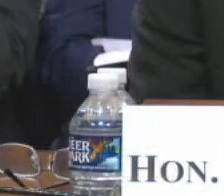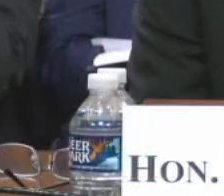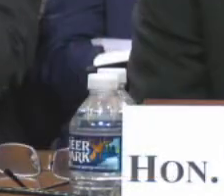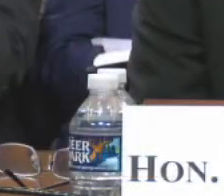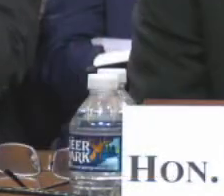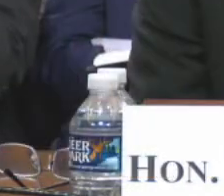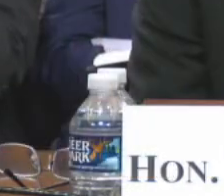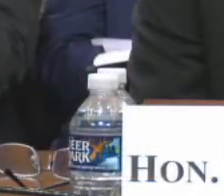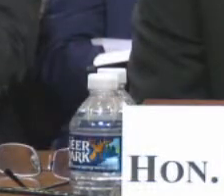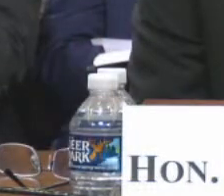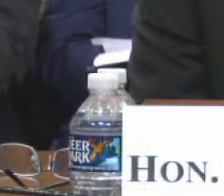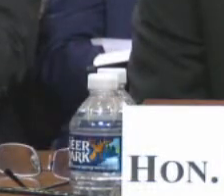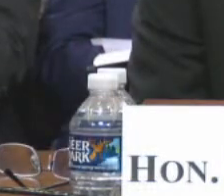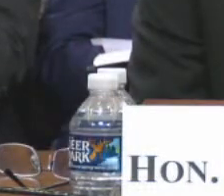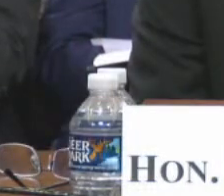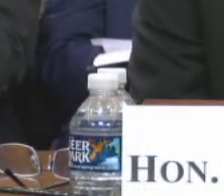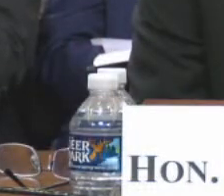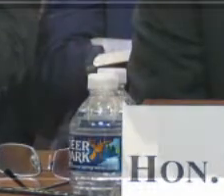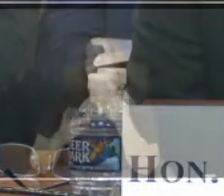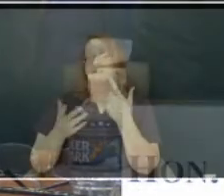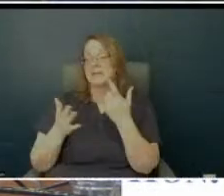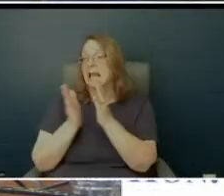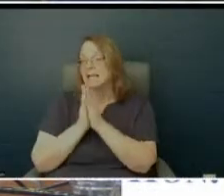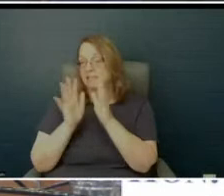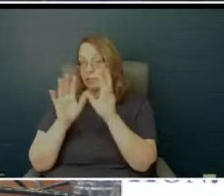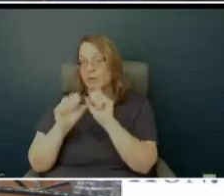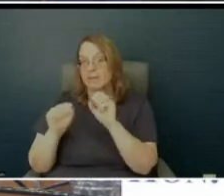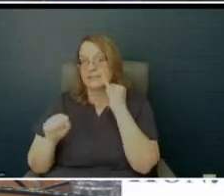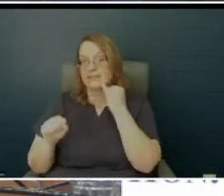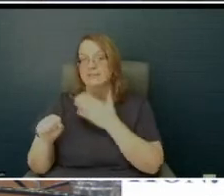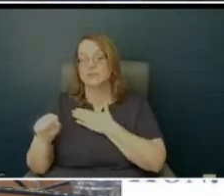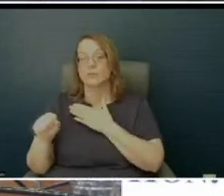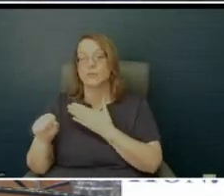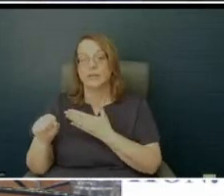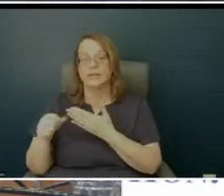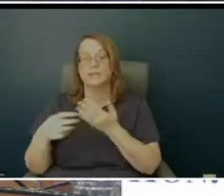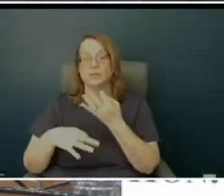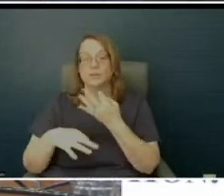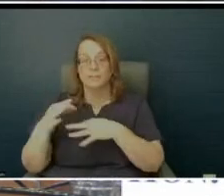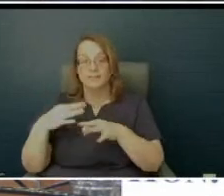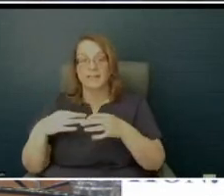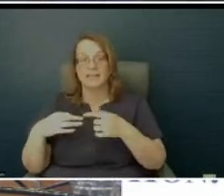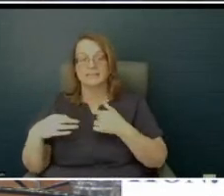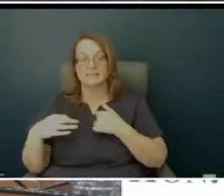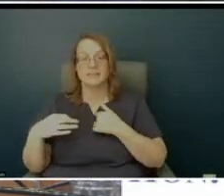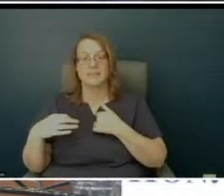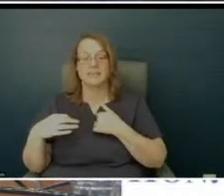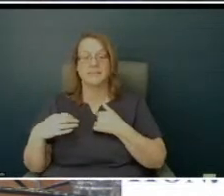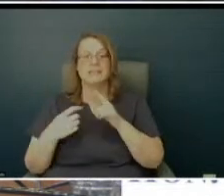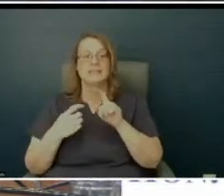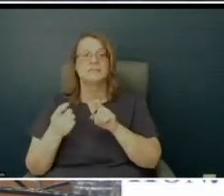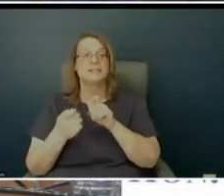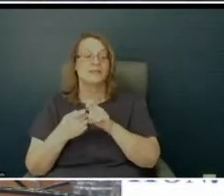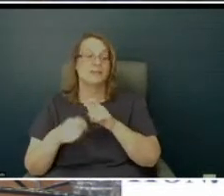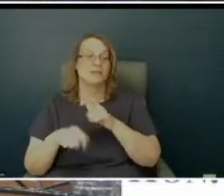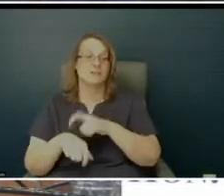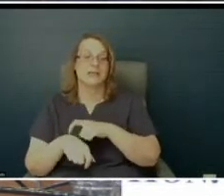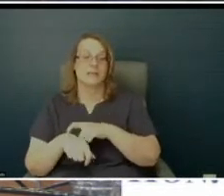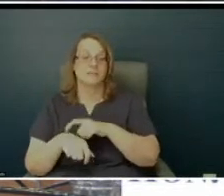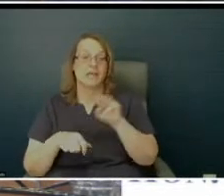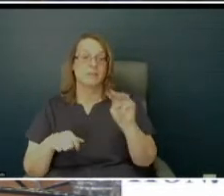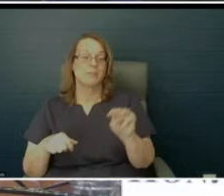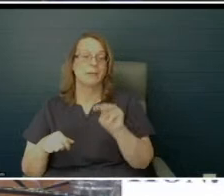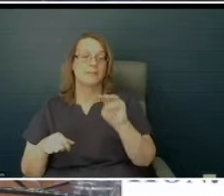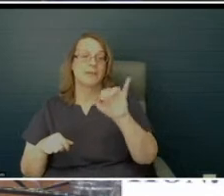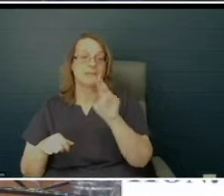to consider whether he would be willing to replace me, supposedly on a timetable by Monday, the 4th.